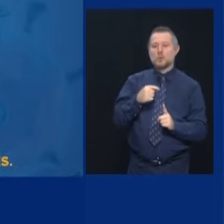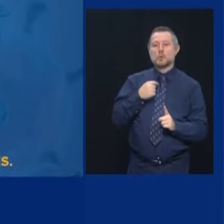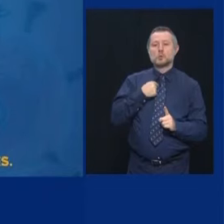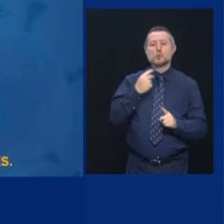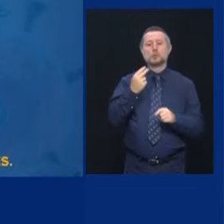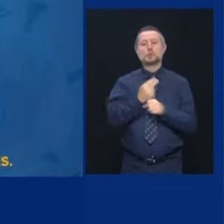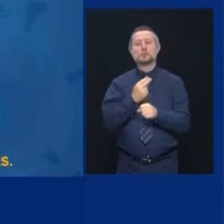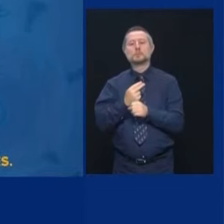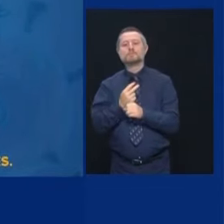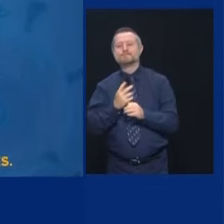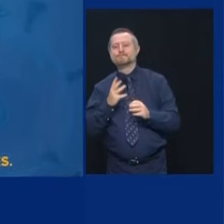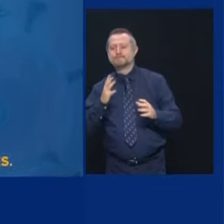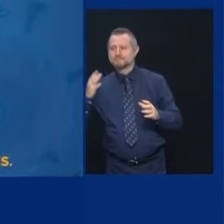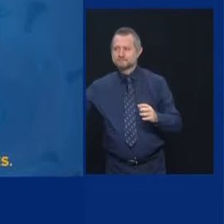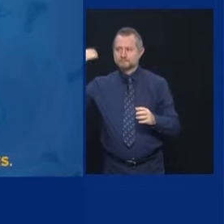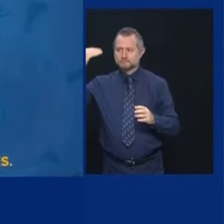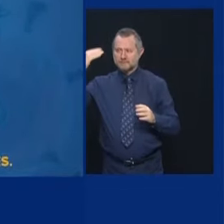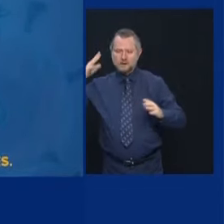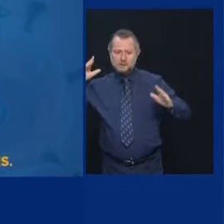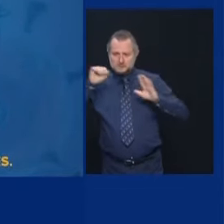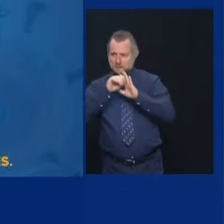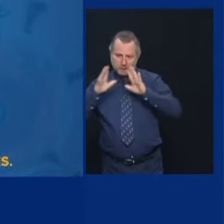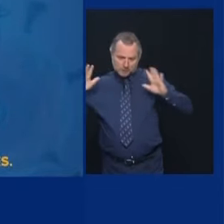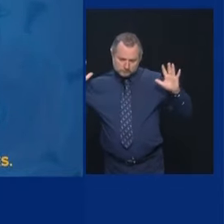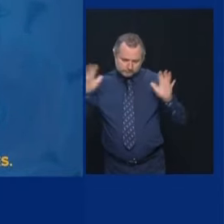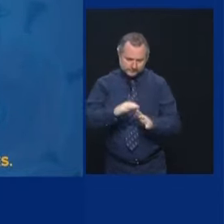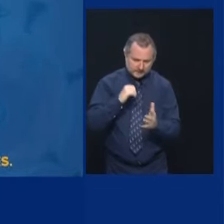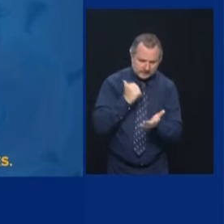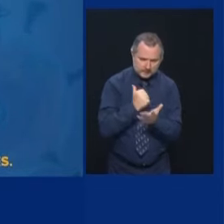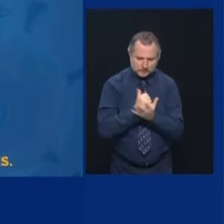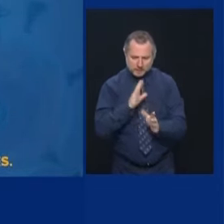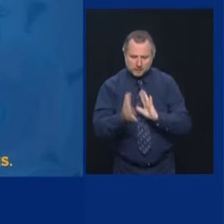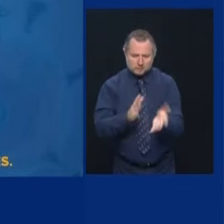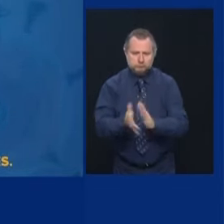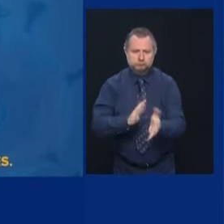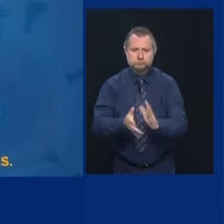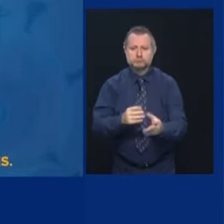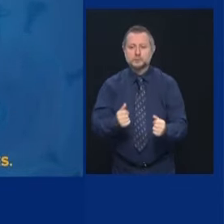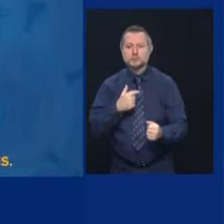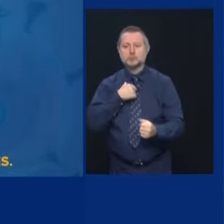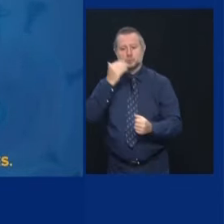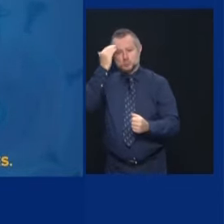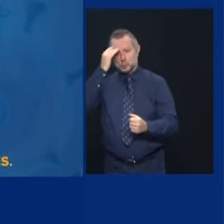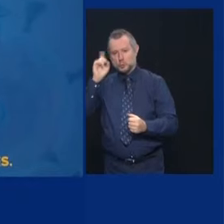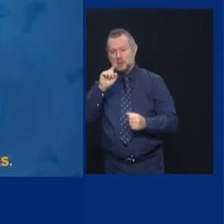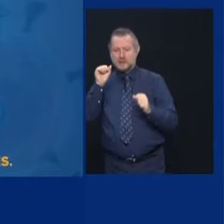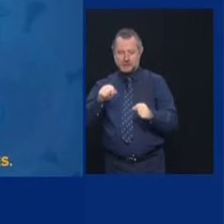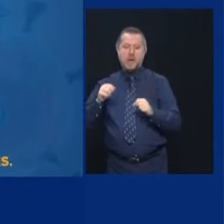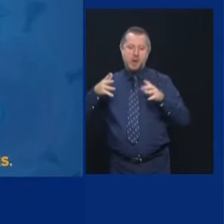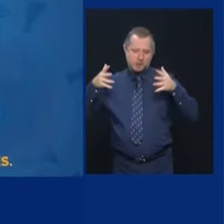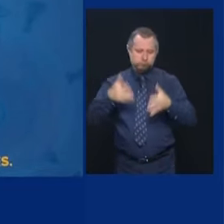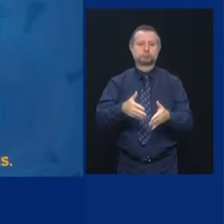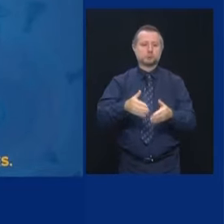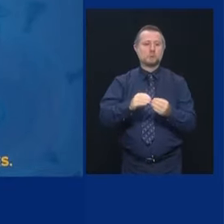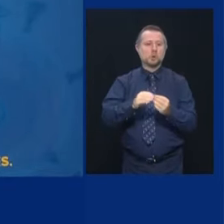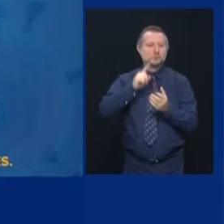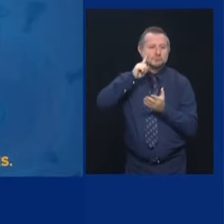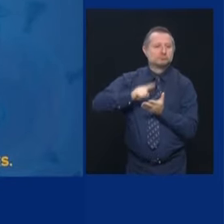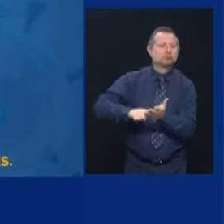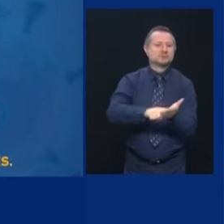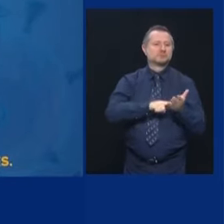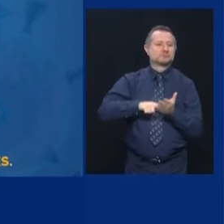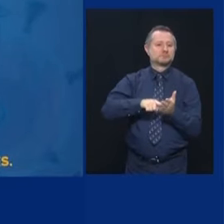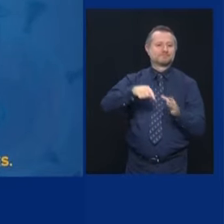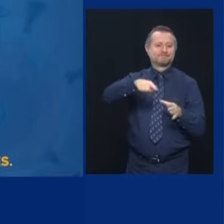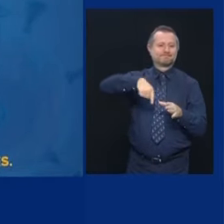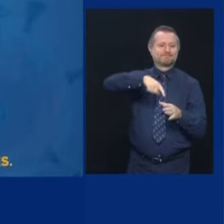we're drawing the right circle or the right borders. And